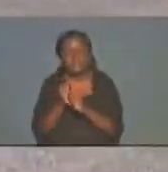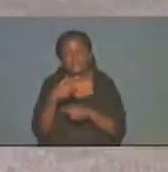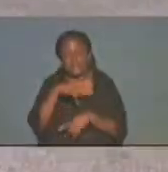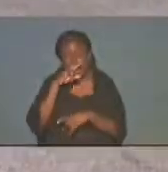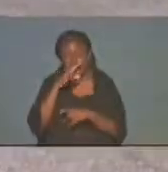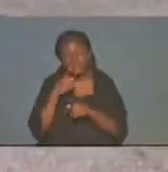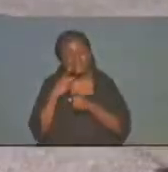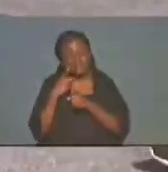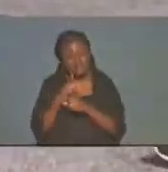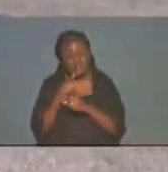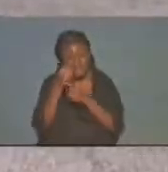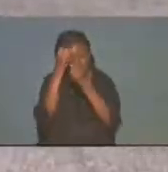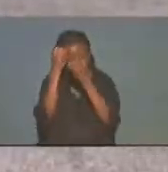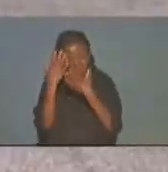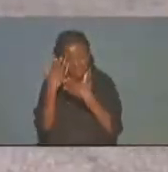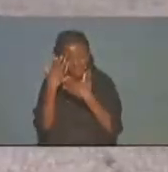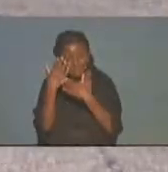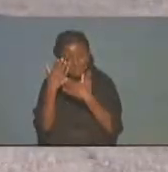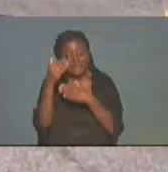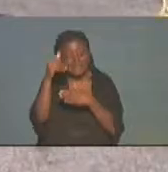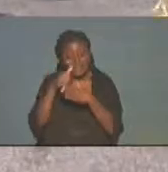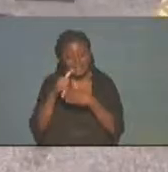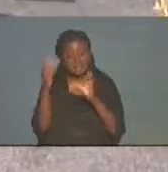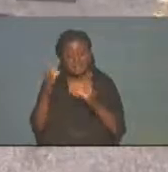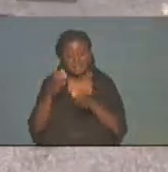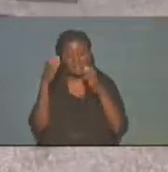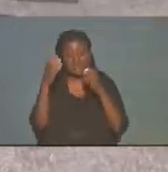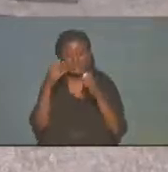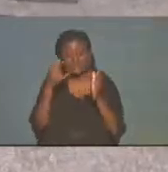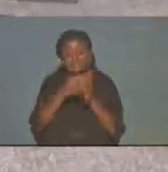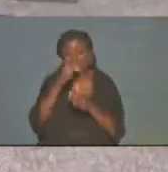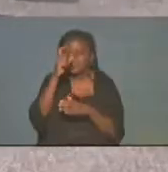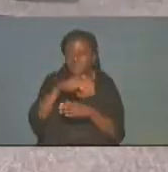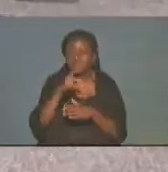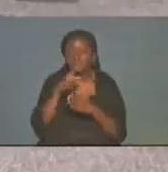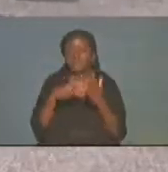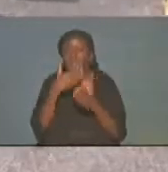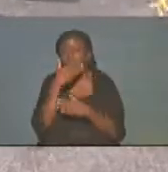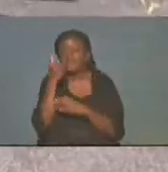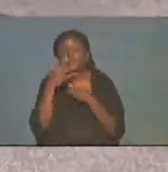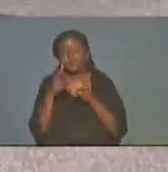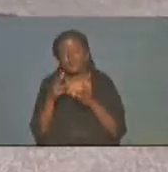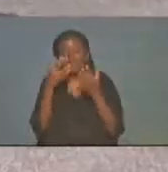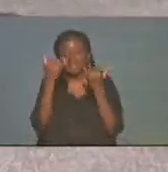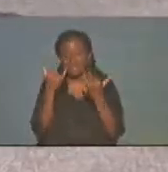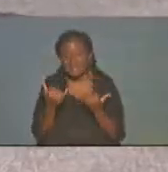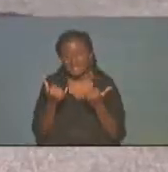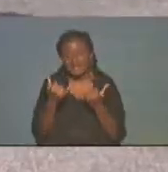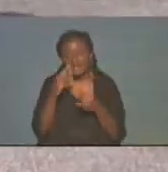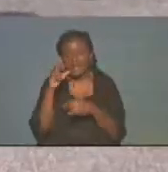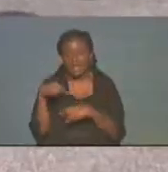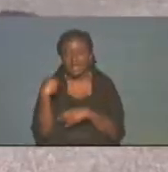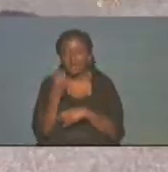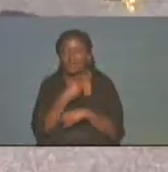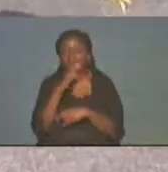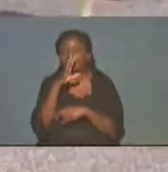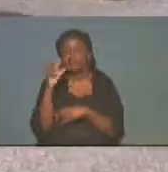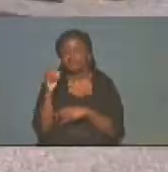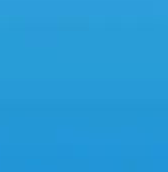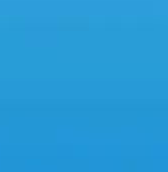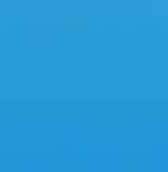directly involved in the celebration is definitely a must. And what better way than now, our 50th, our